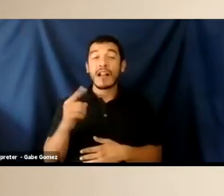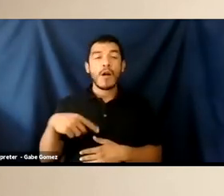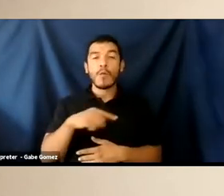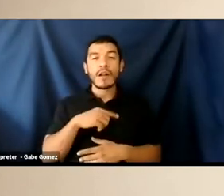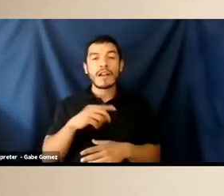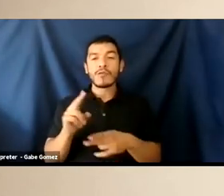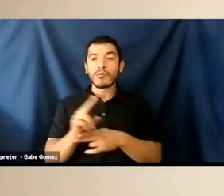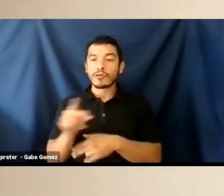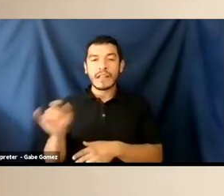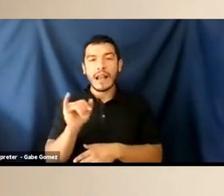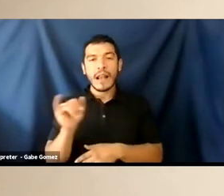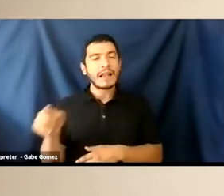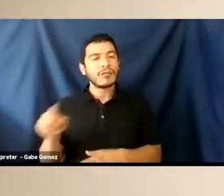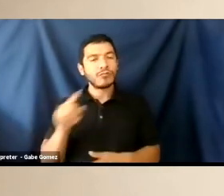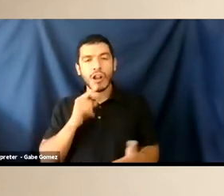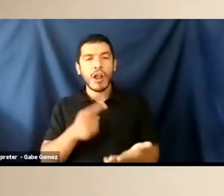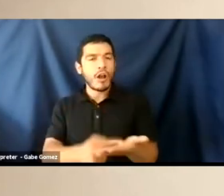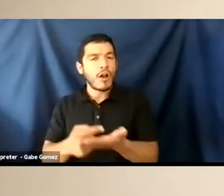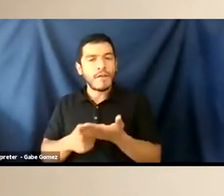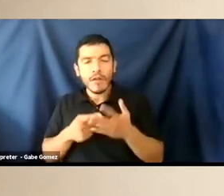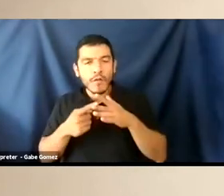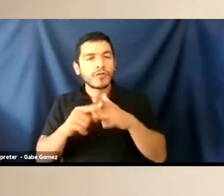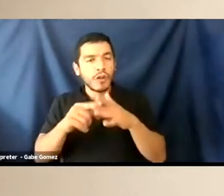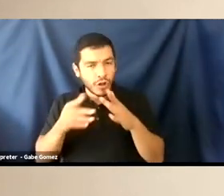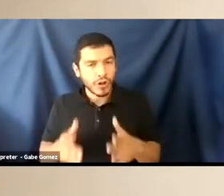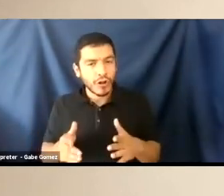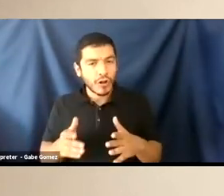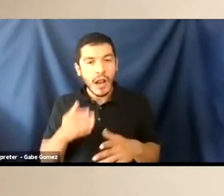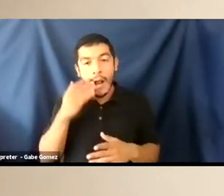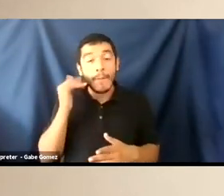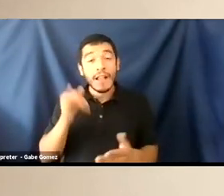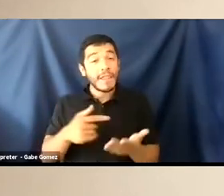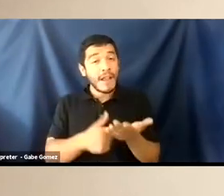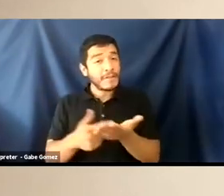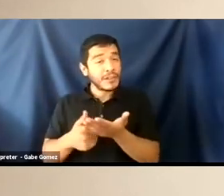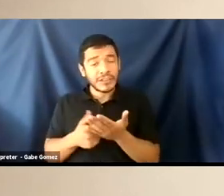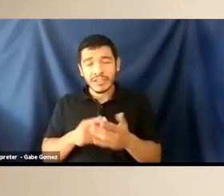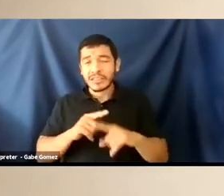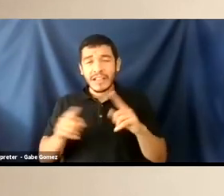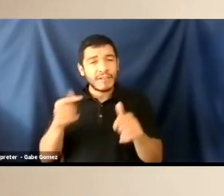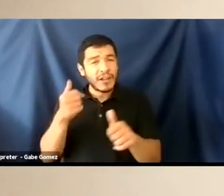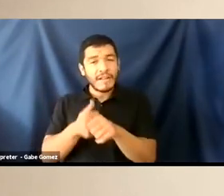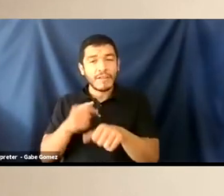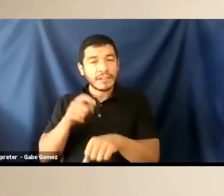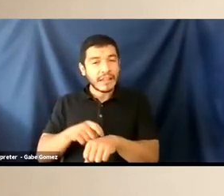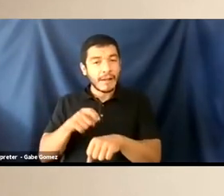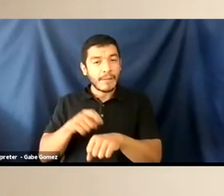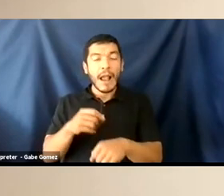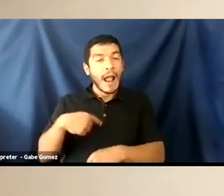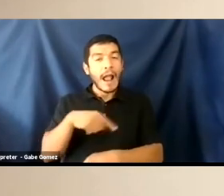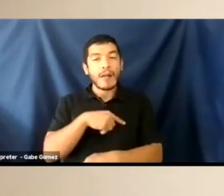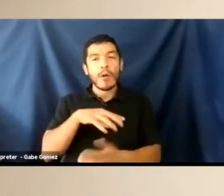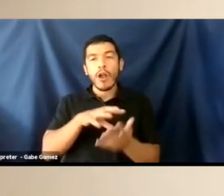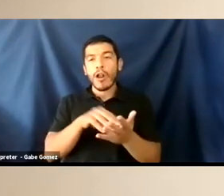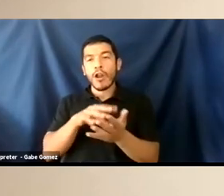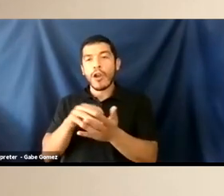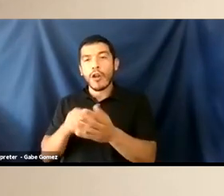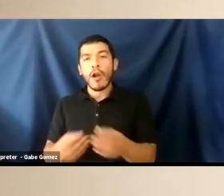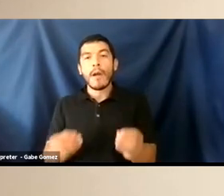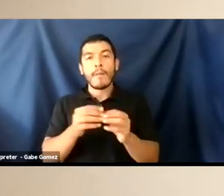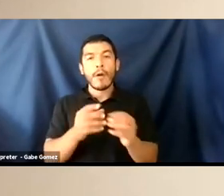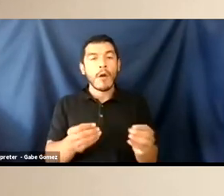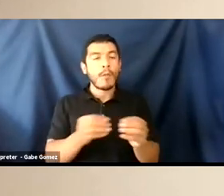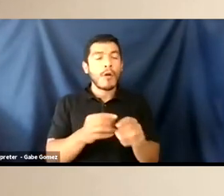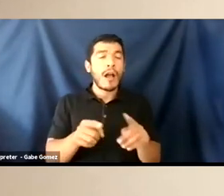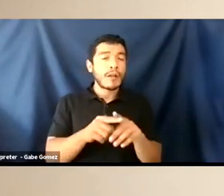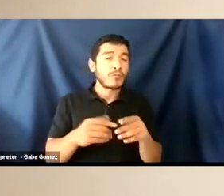that as the conversation starter, because the conversation is different every single time and we're learning more and more as we